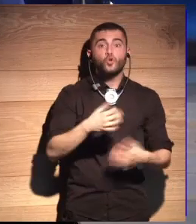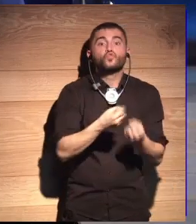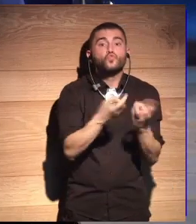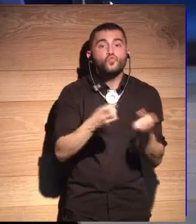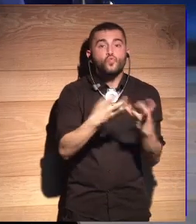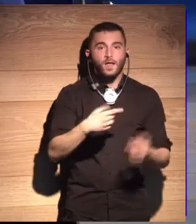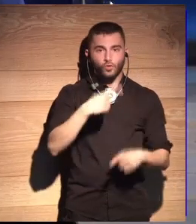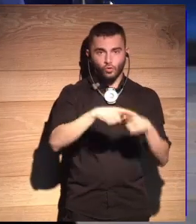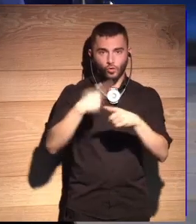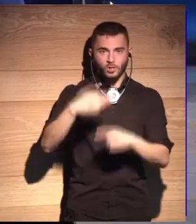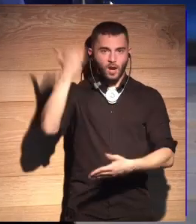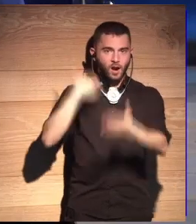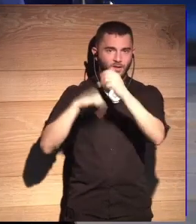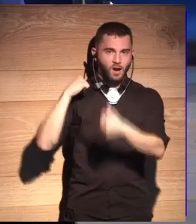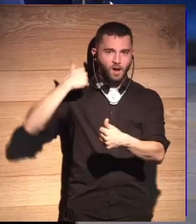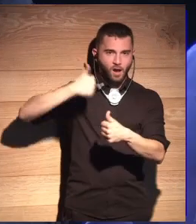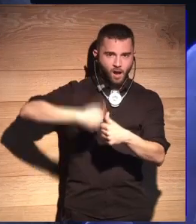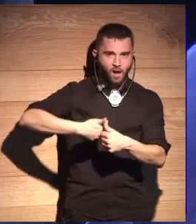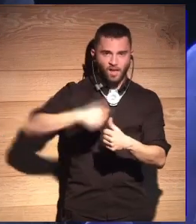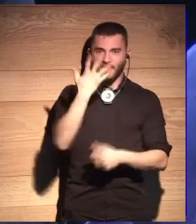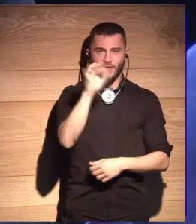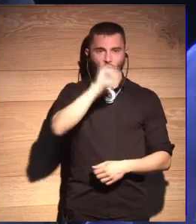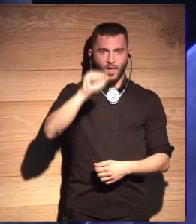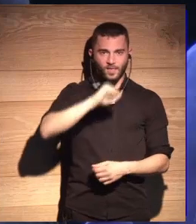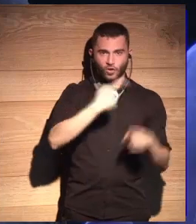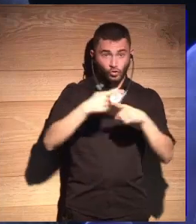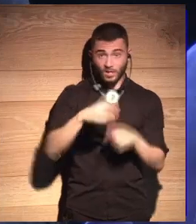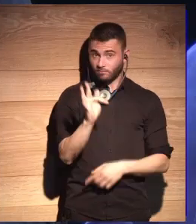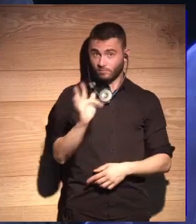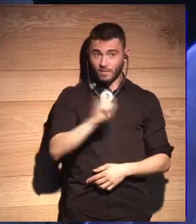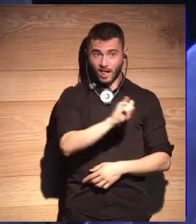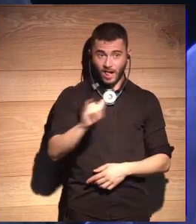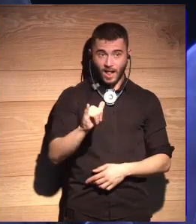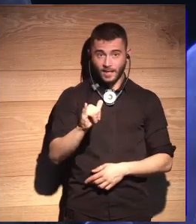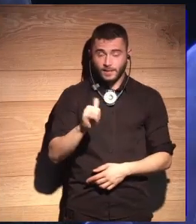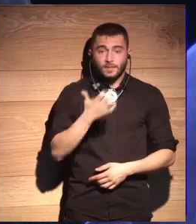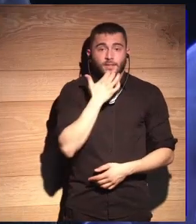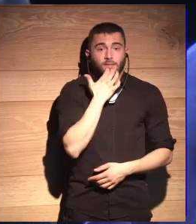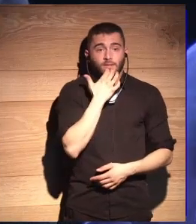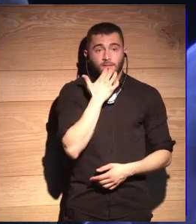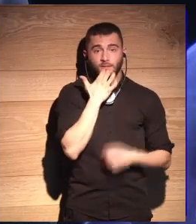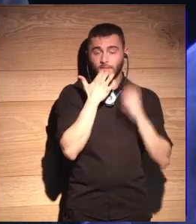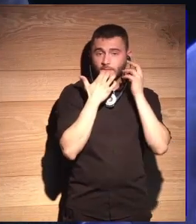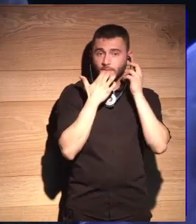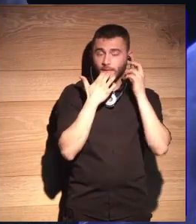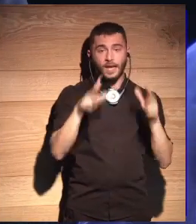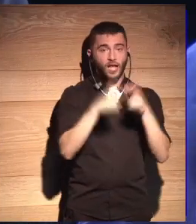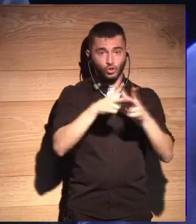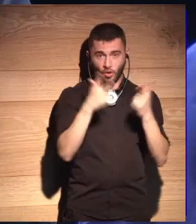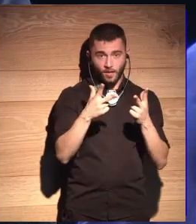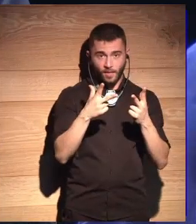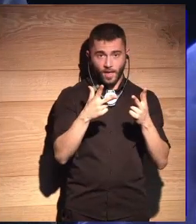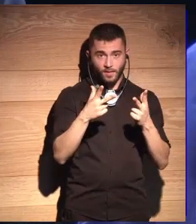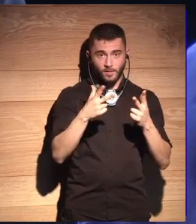able to keep? There are many good things that we have in our luggage, so to speak, from the last 50 years.